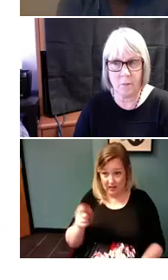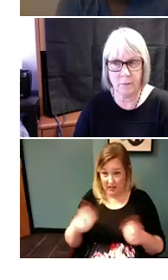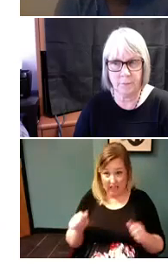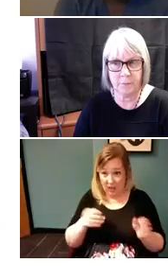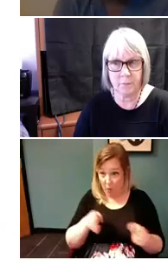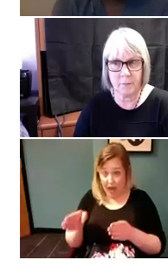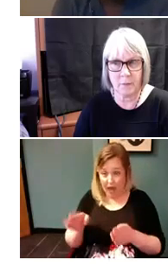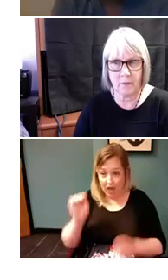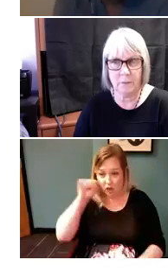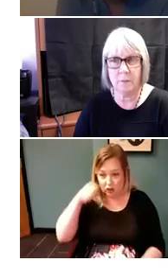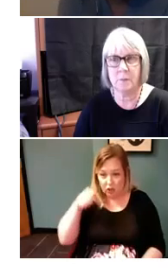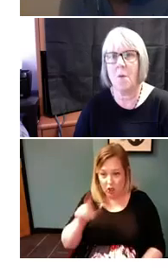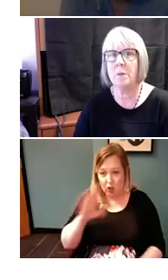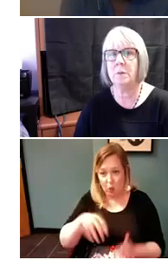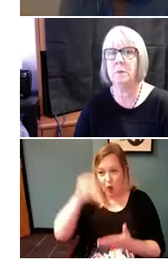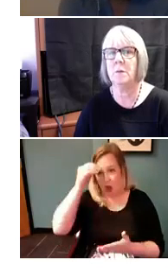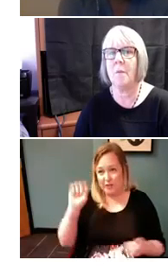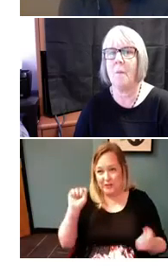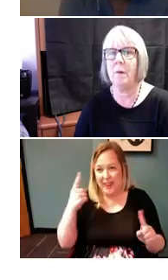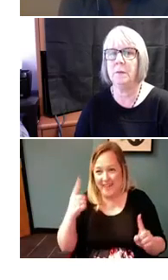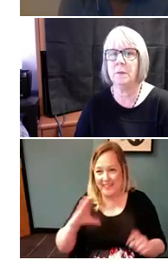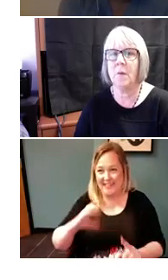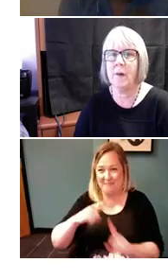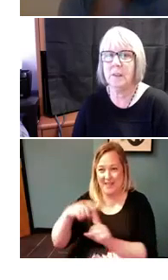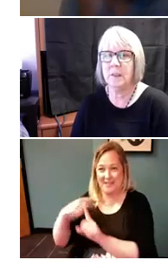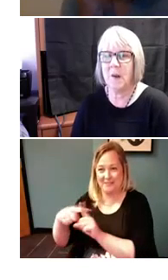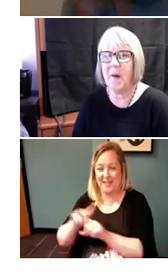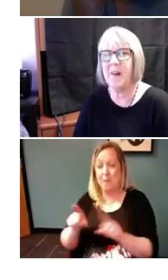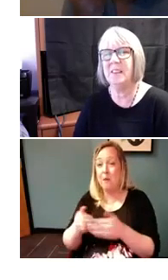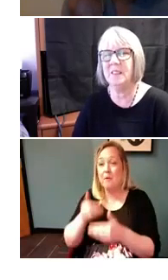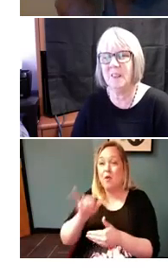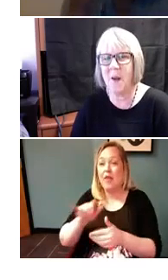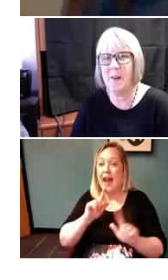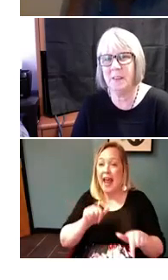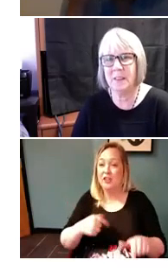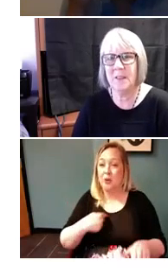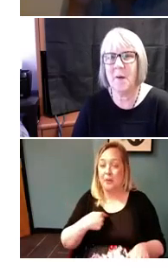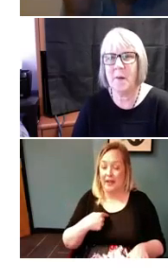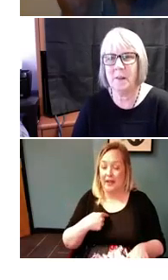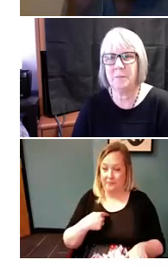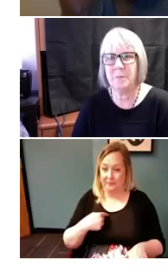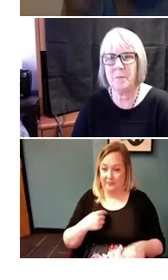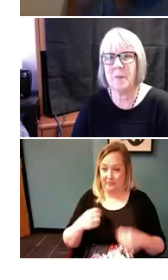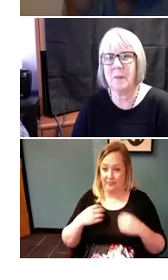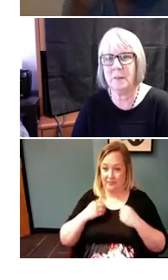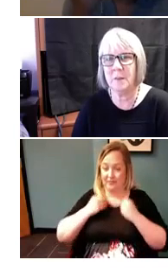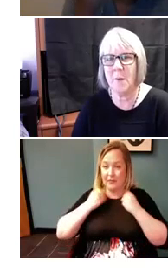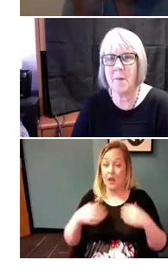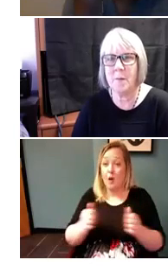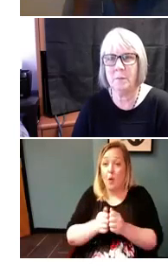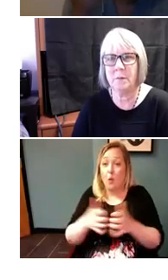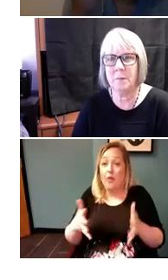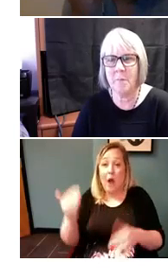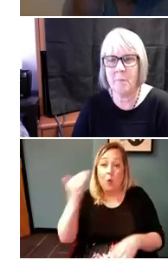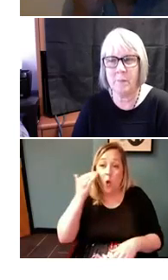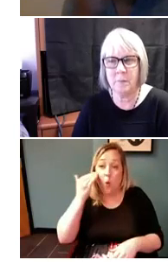Sean, you will learn to love C++. But before that, answer me. I want you guys to answer this. Without knowing the address